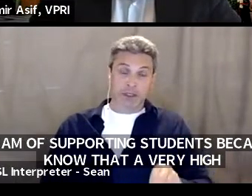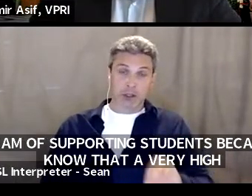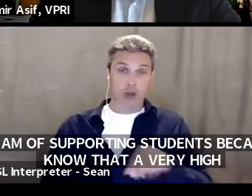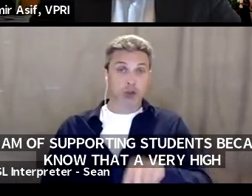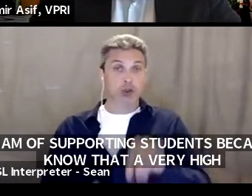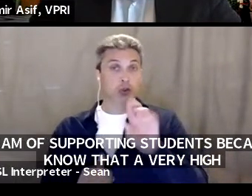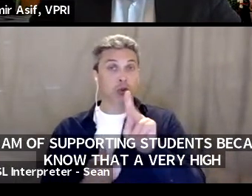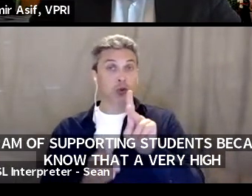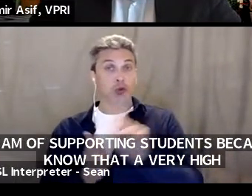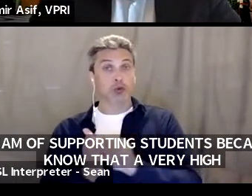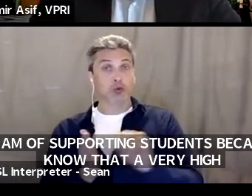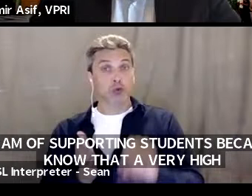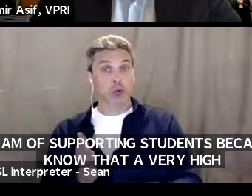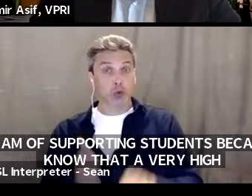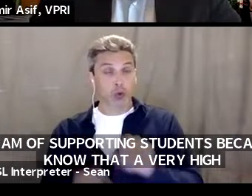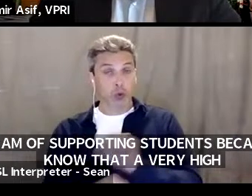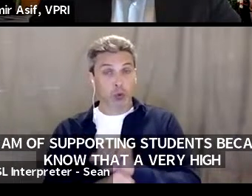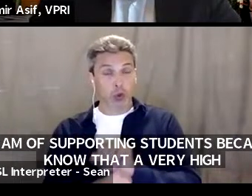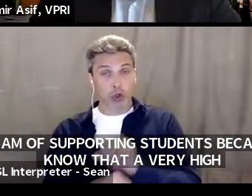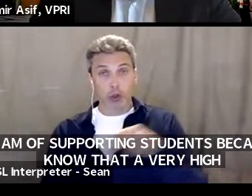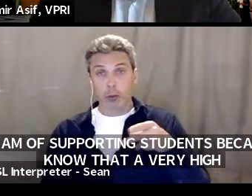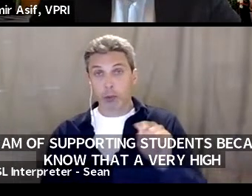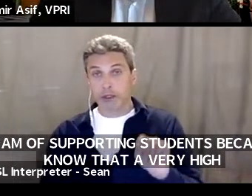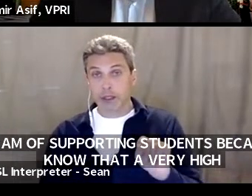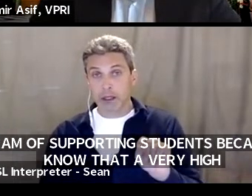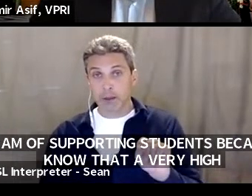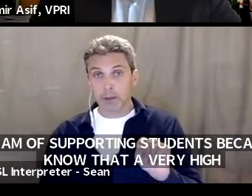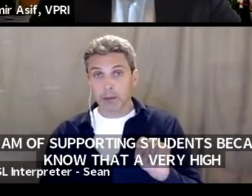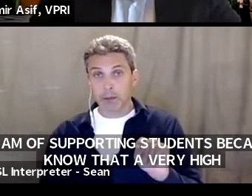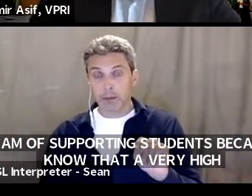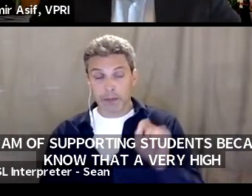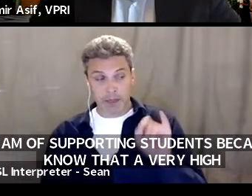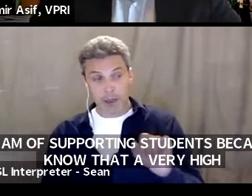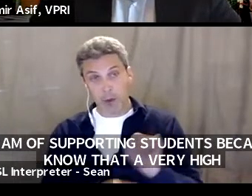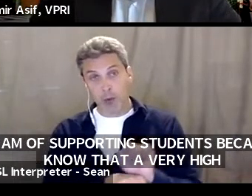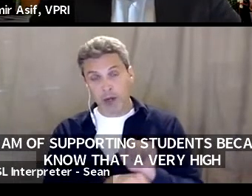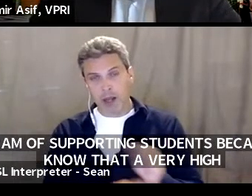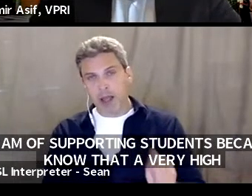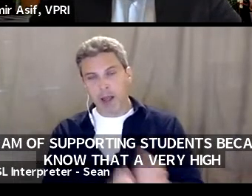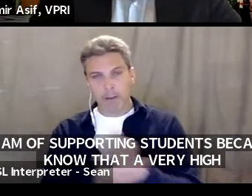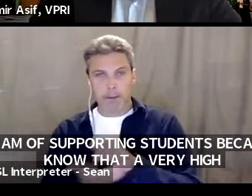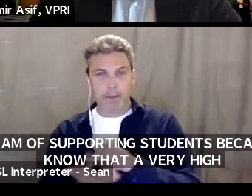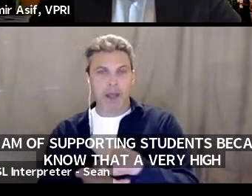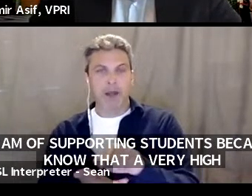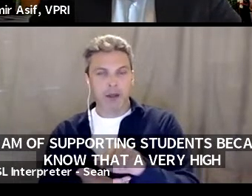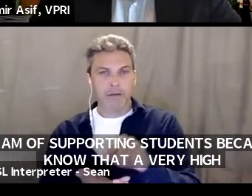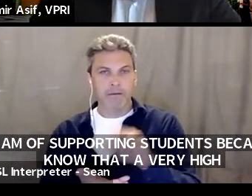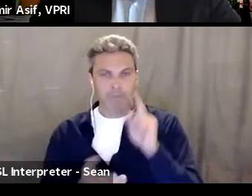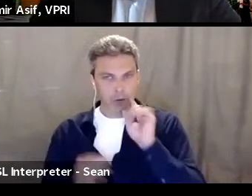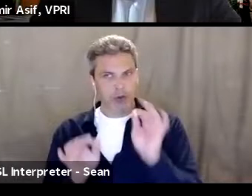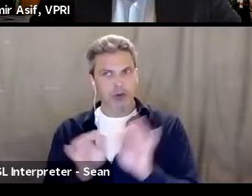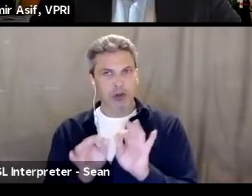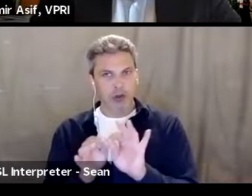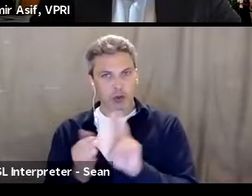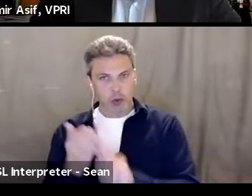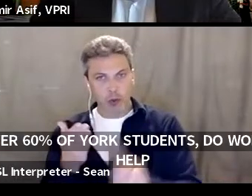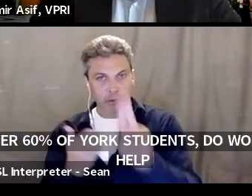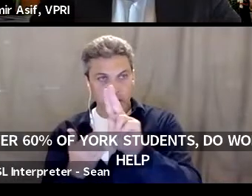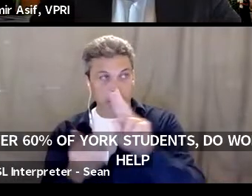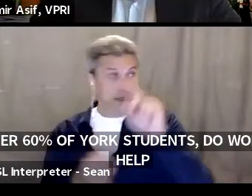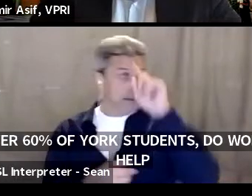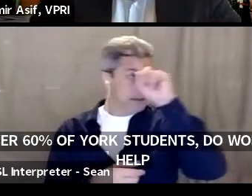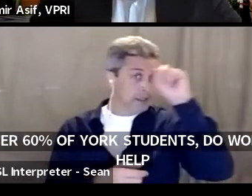do work part-time to help put themselves through university, and the decline of summer opportunities